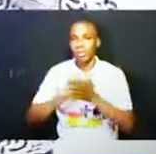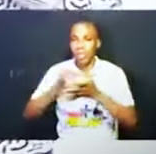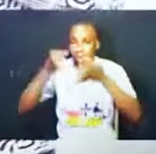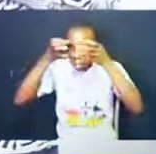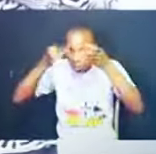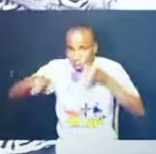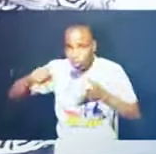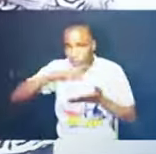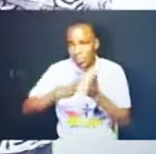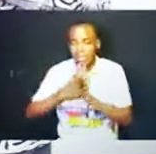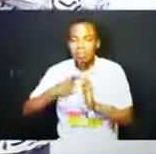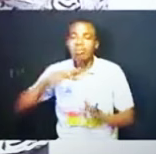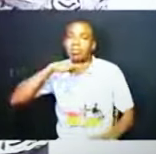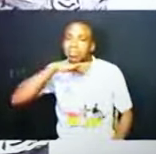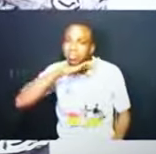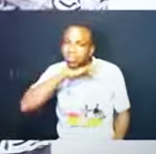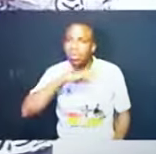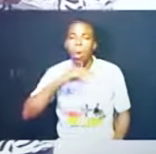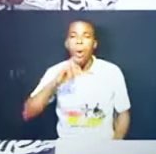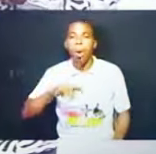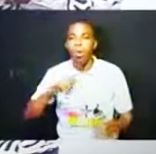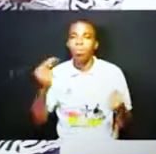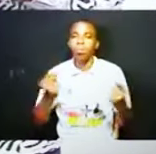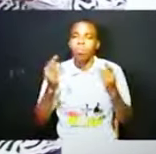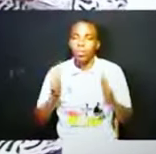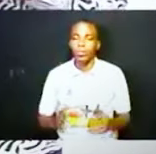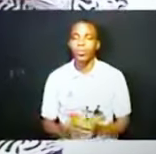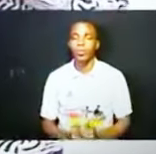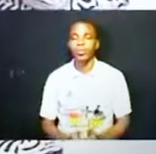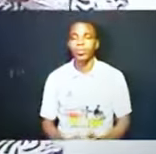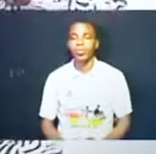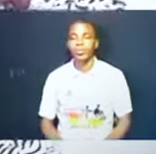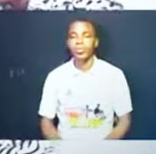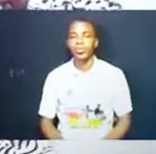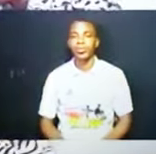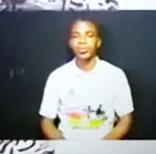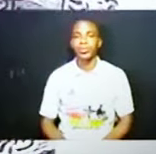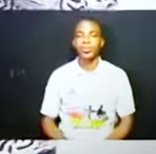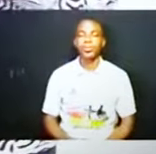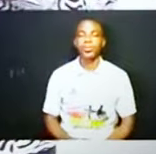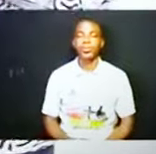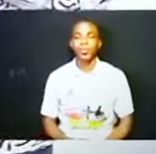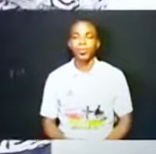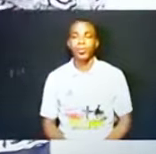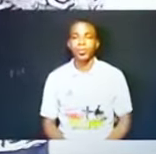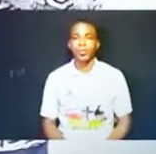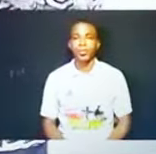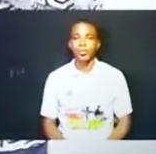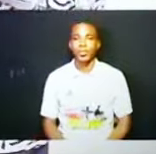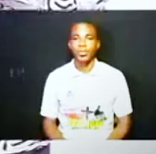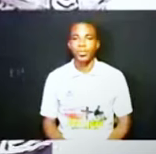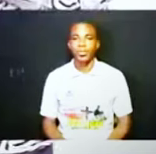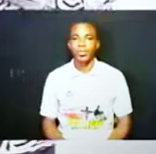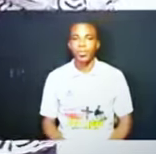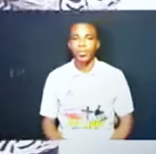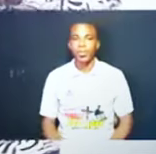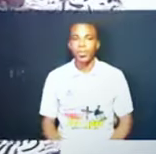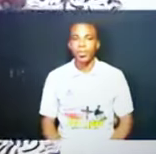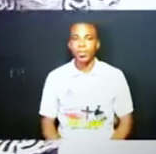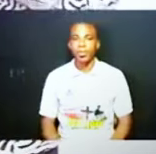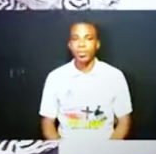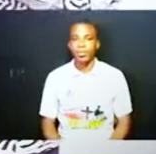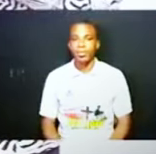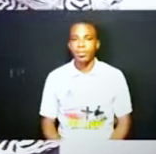ho ankechi na wanyeti se inhini a wanyunu bi enfiri.